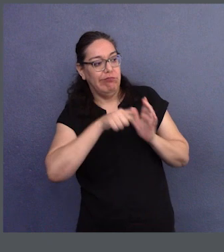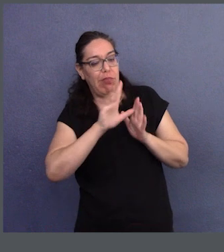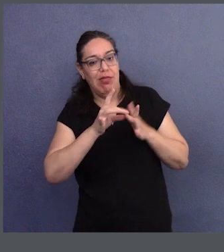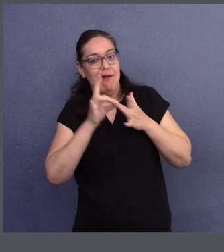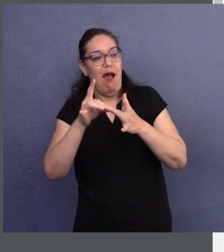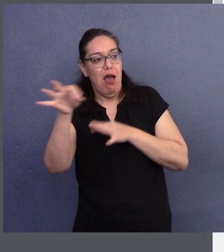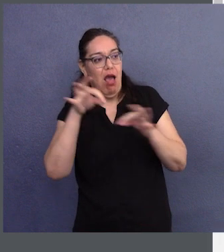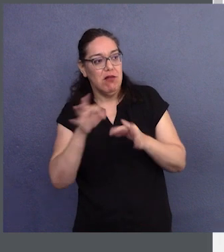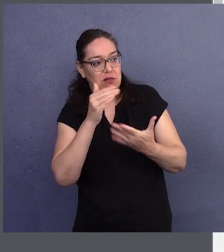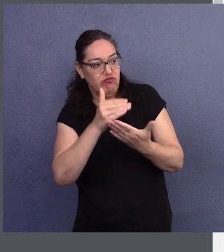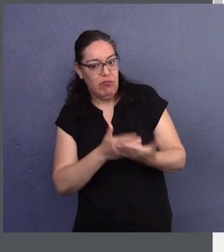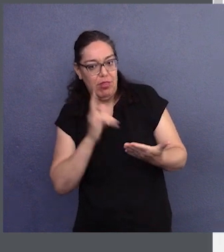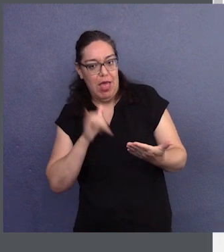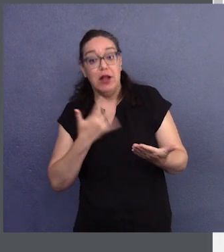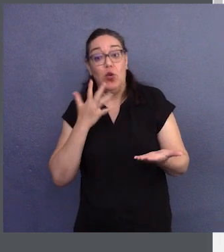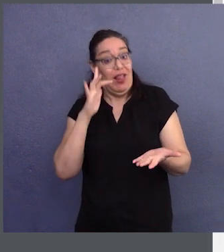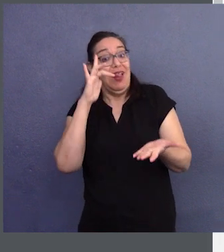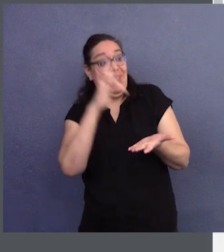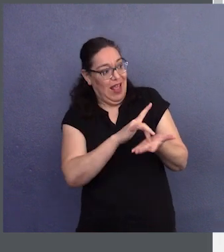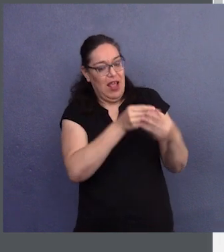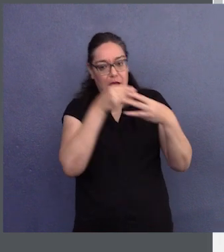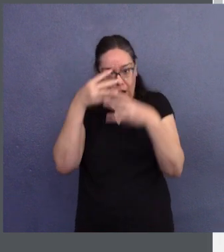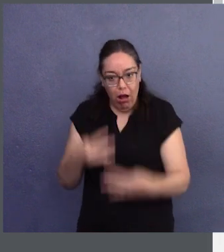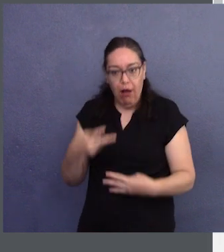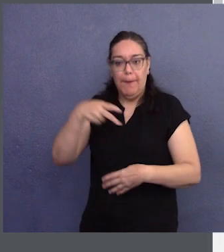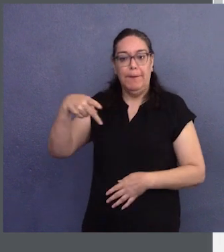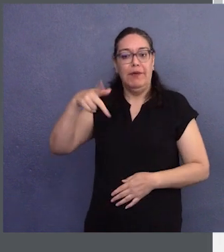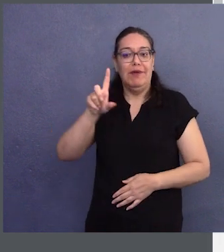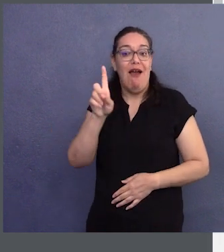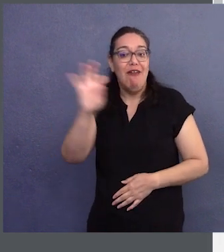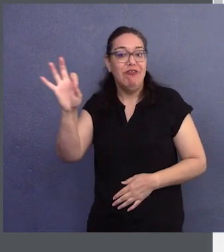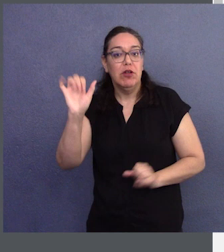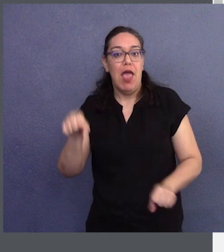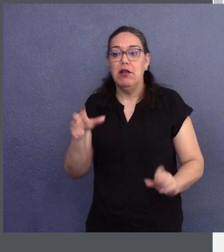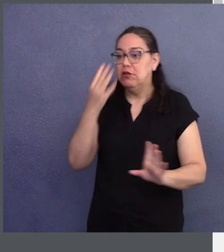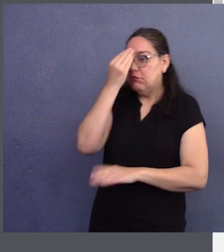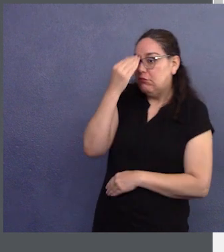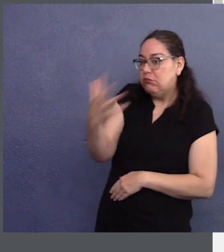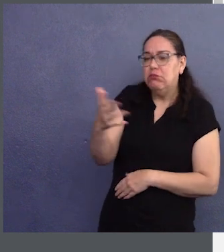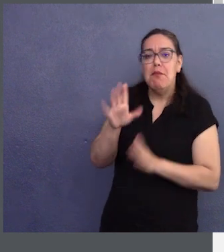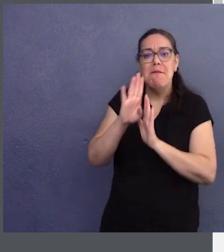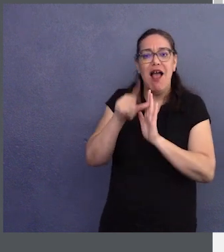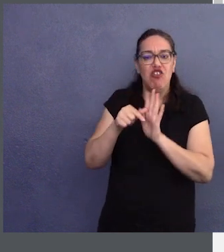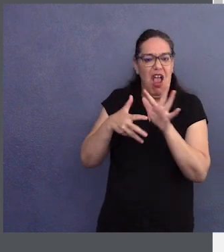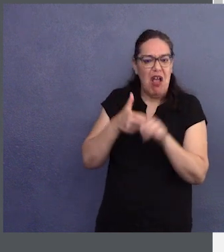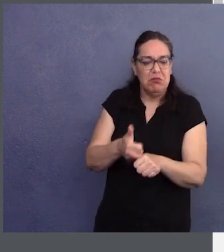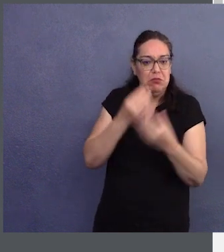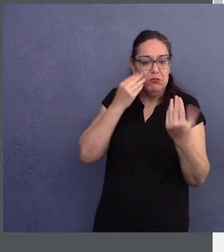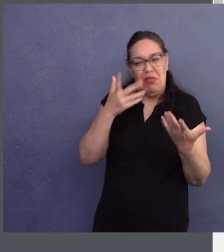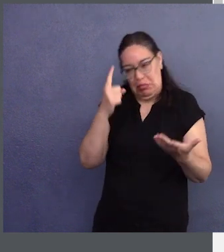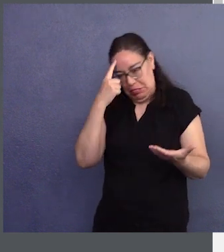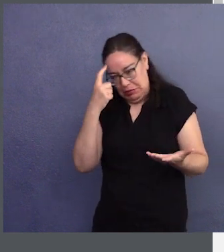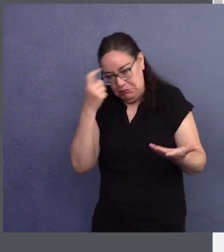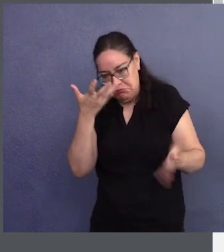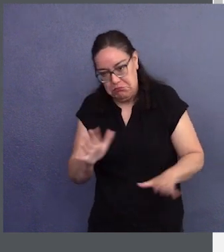this, and it'll take me to a PDF. So just a little bit of background. I think you already know